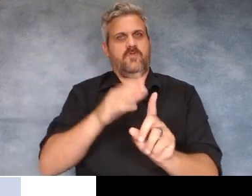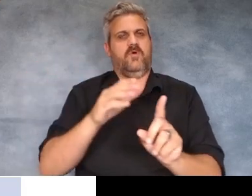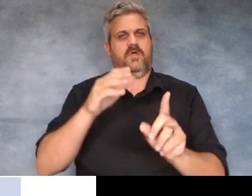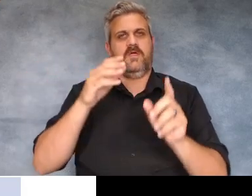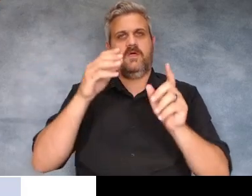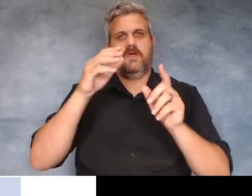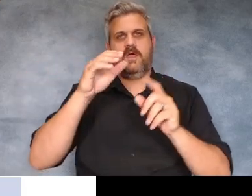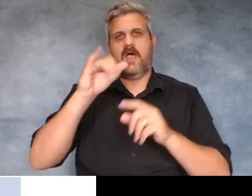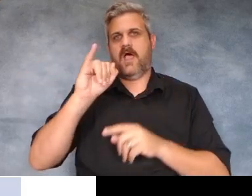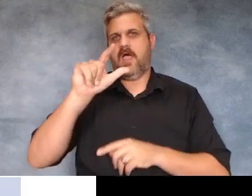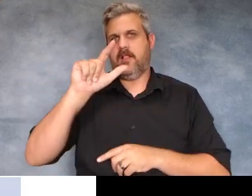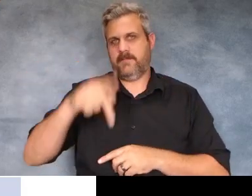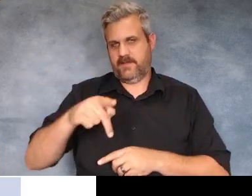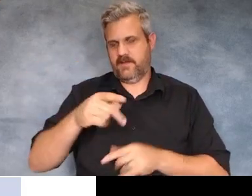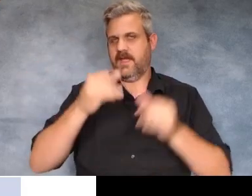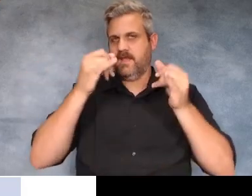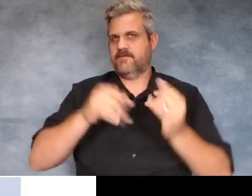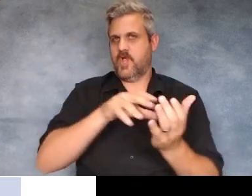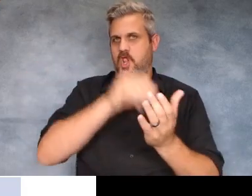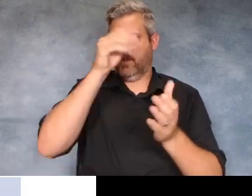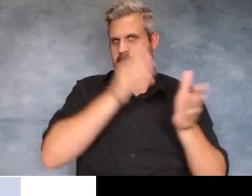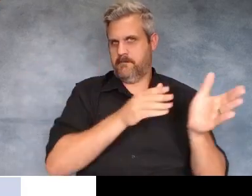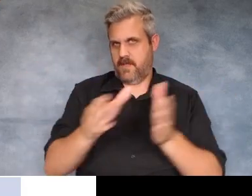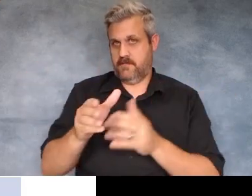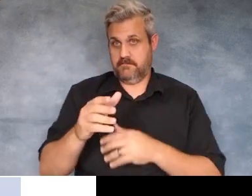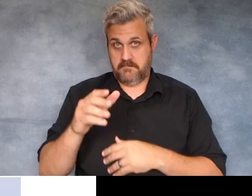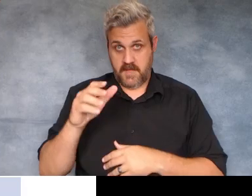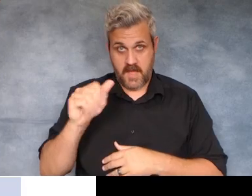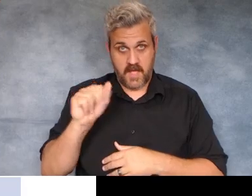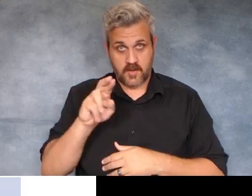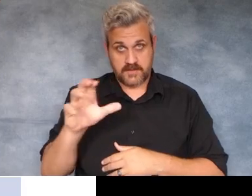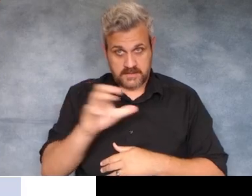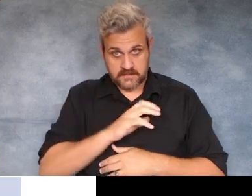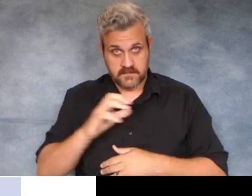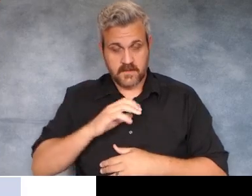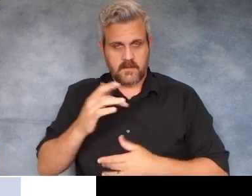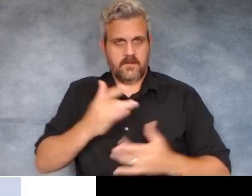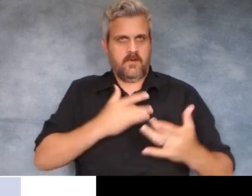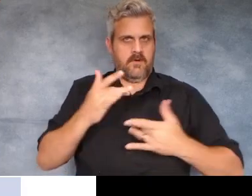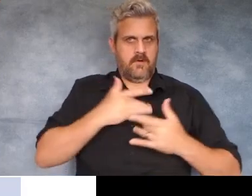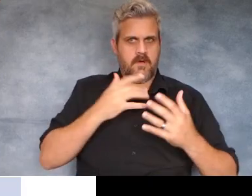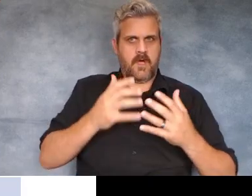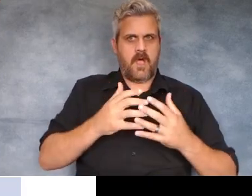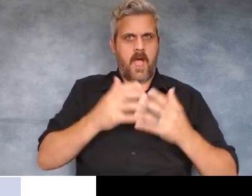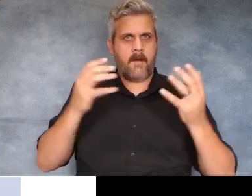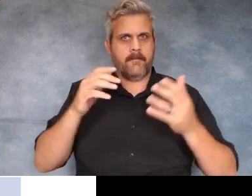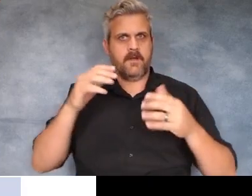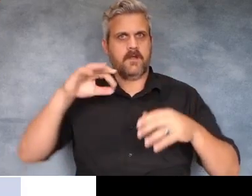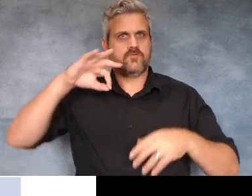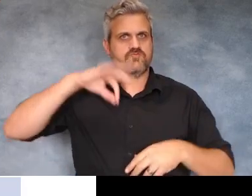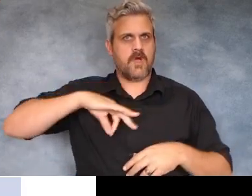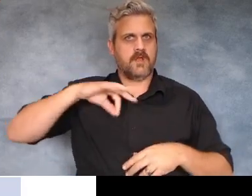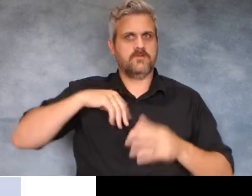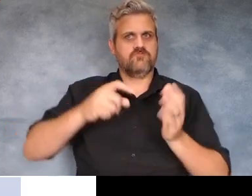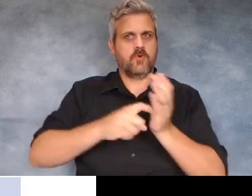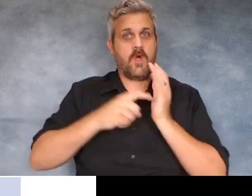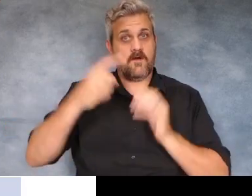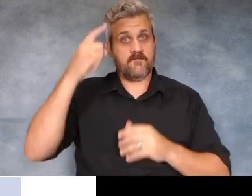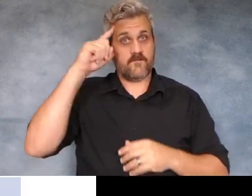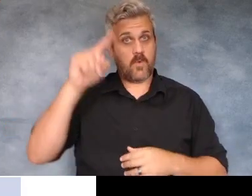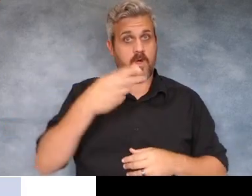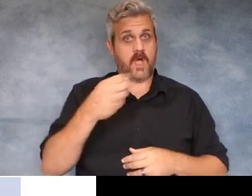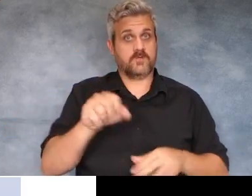or ILP. If the ARC has concerns regarding the number of credits required for a regular high school diploma,